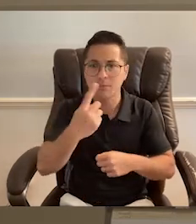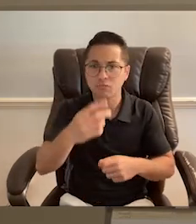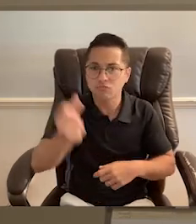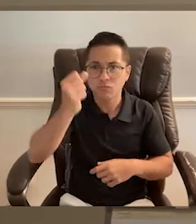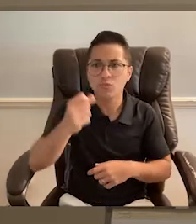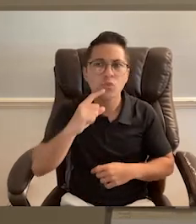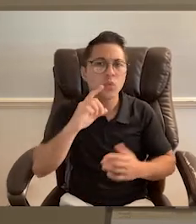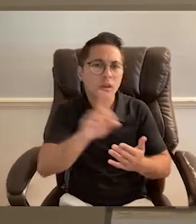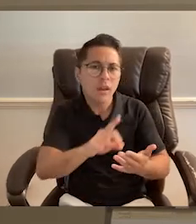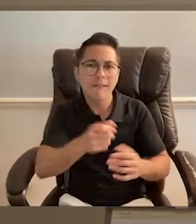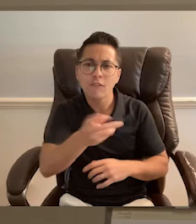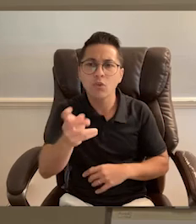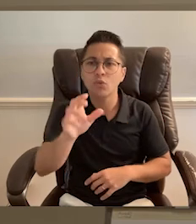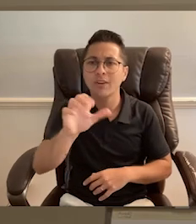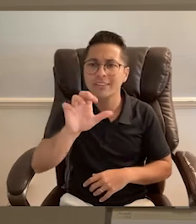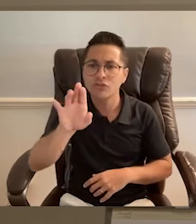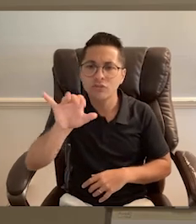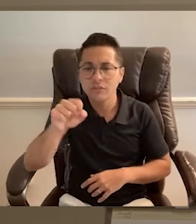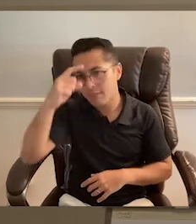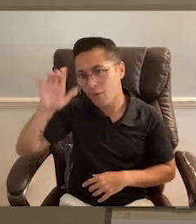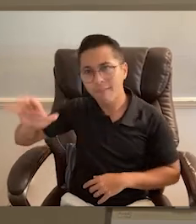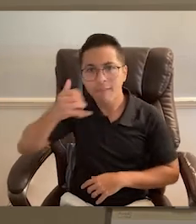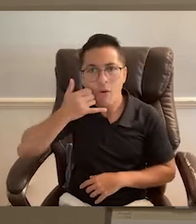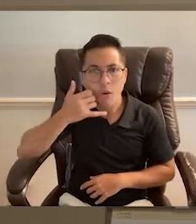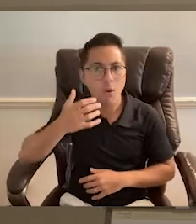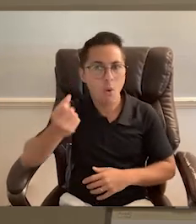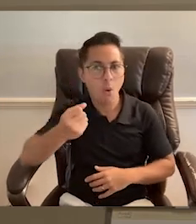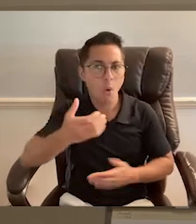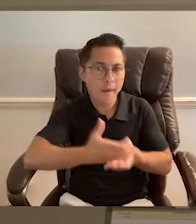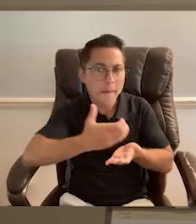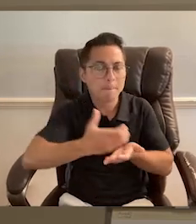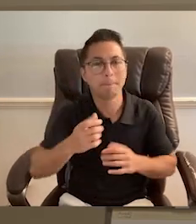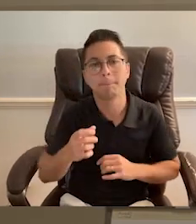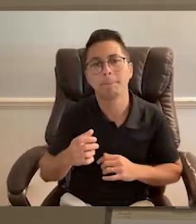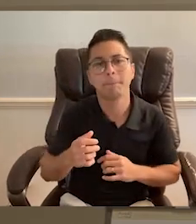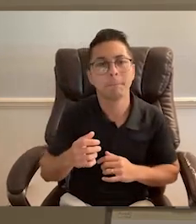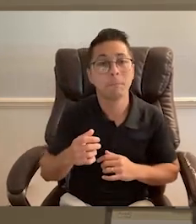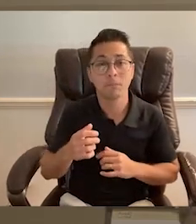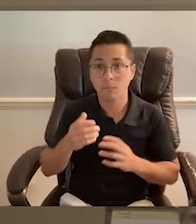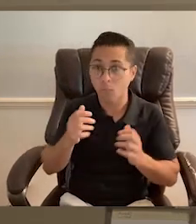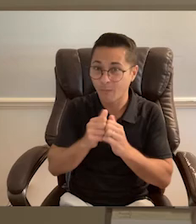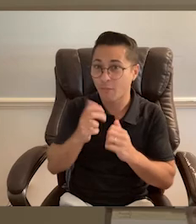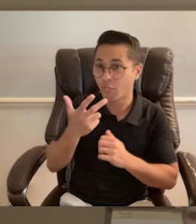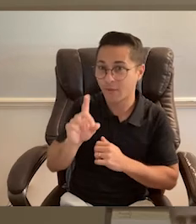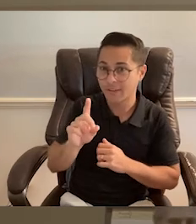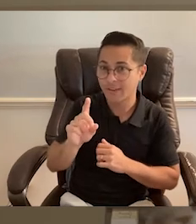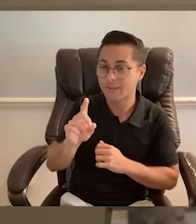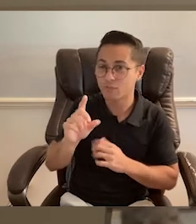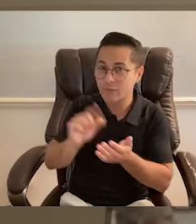So then, we took that and were actually able to commercialize it into a